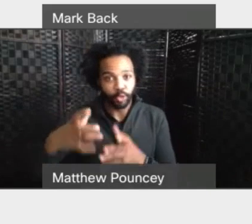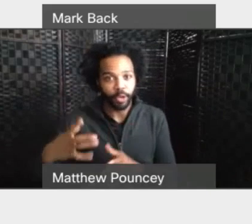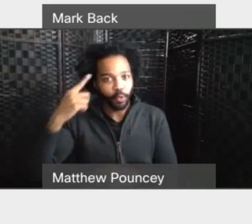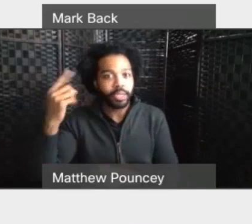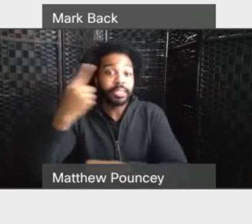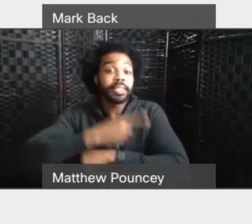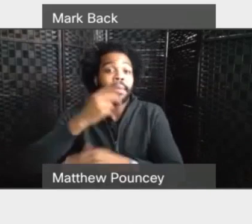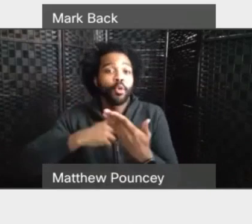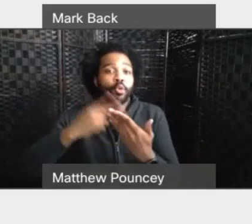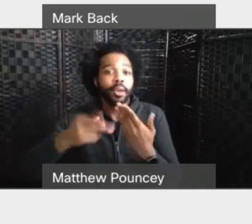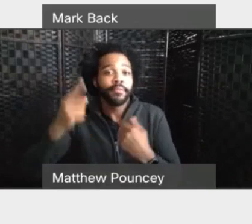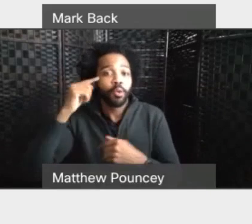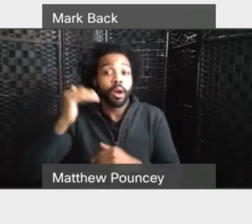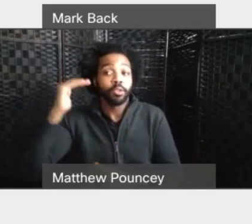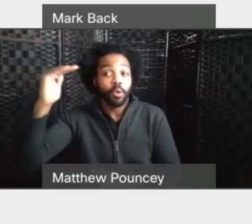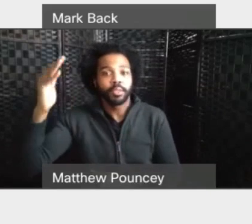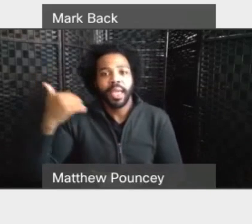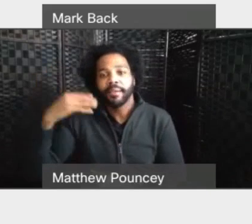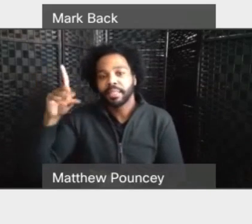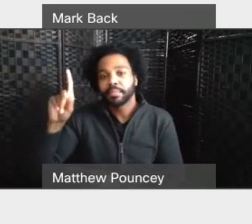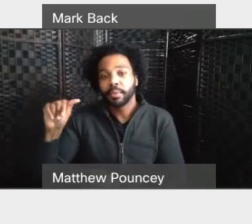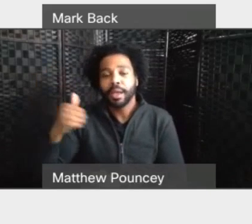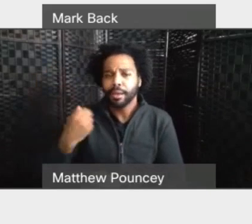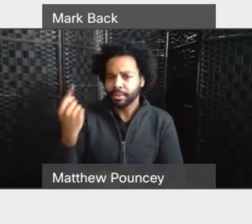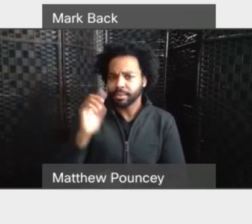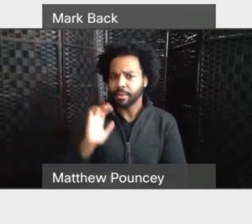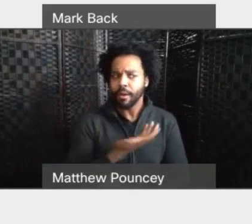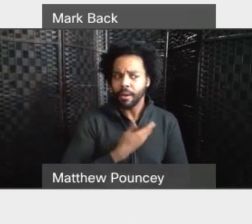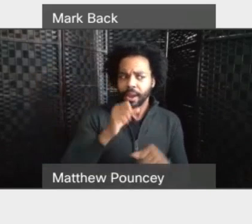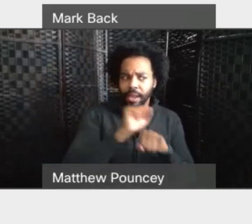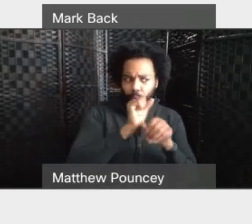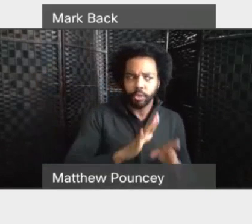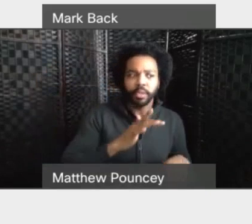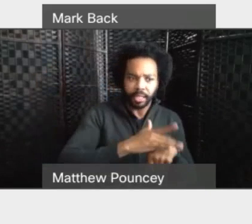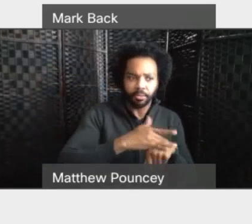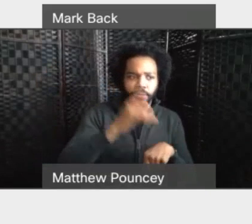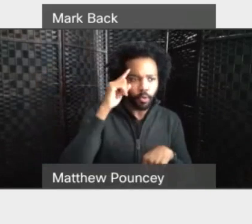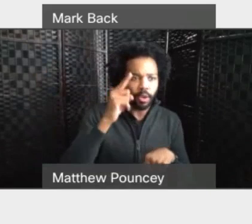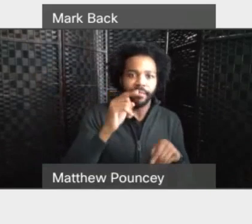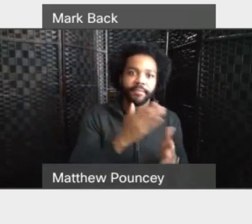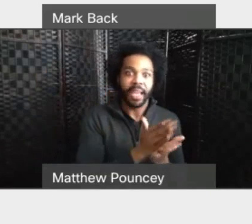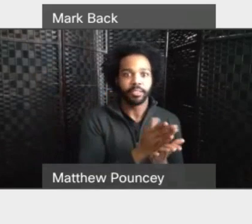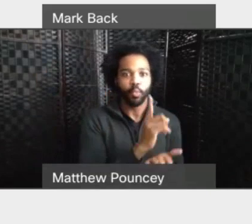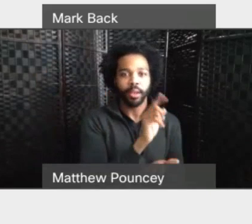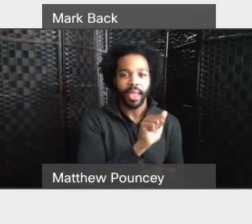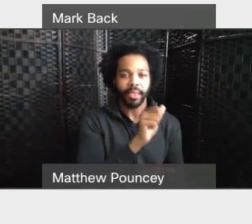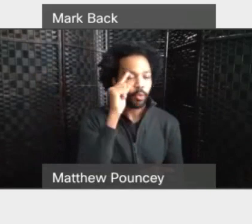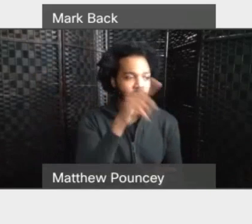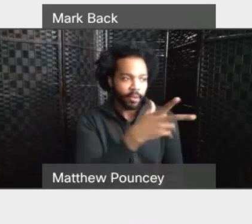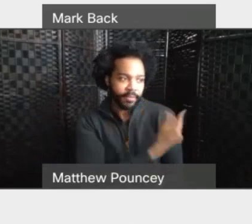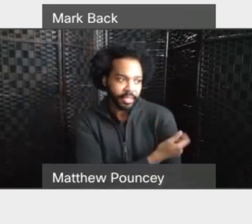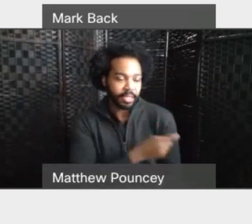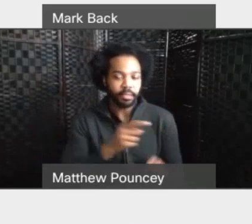with disabilities. I understand that our employees are eligible for phase 1A of vaccine distribution as a healthcare